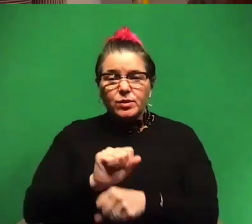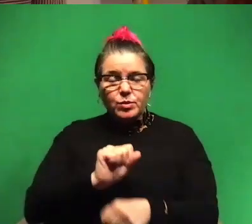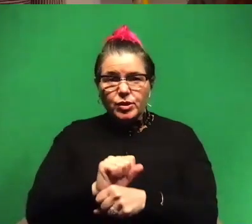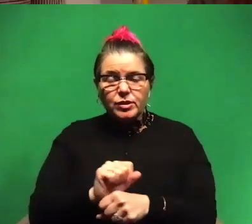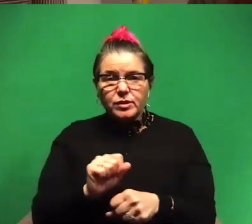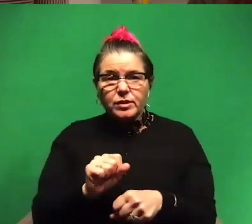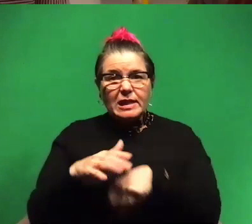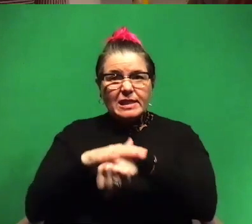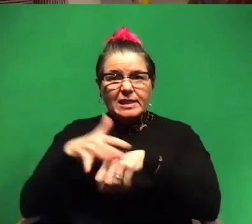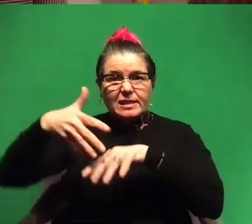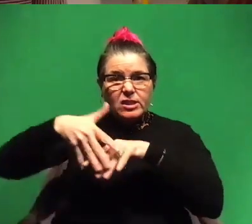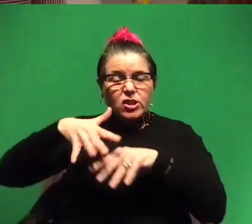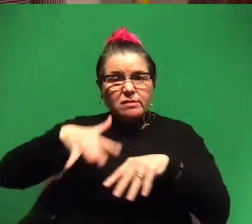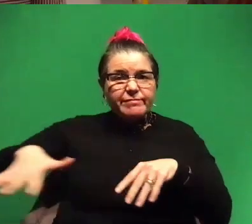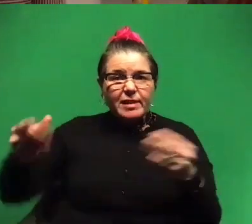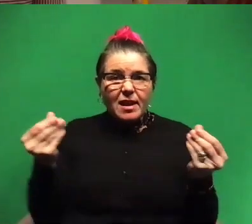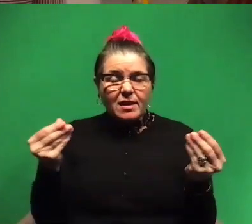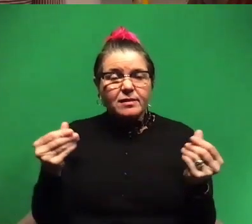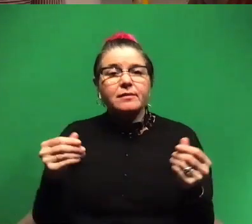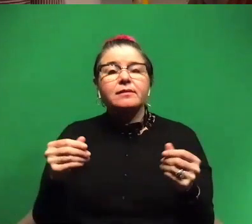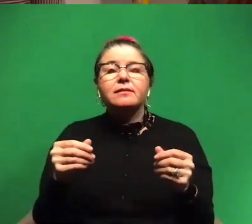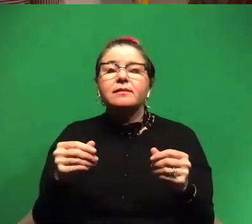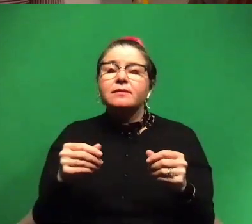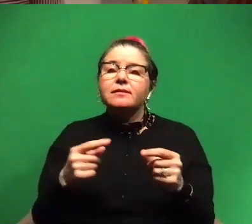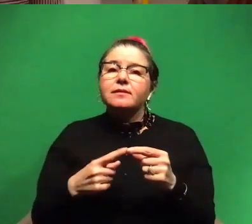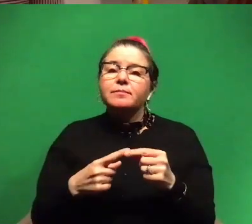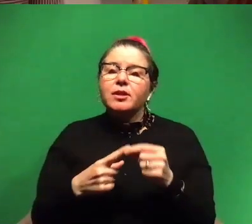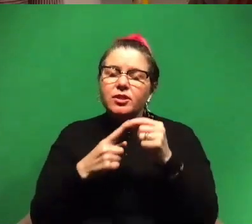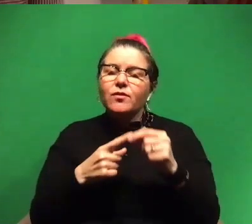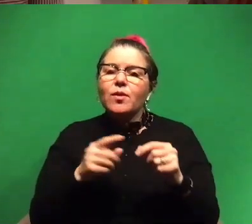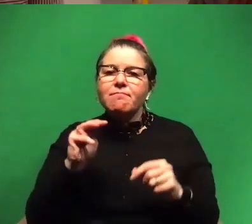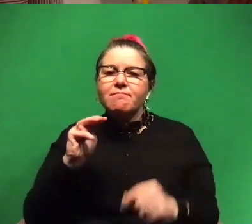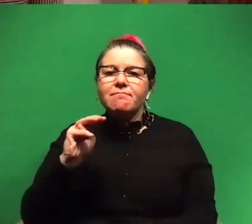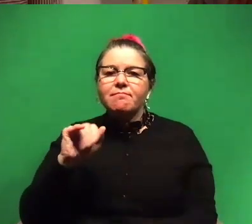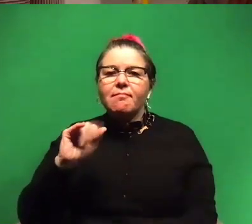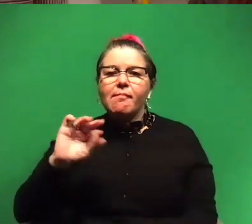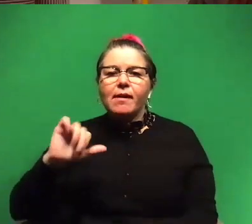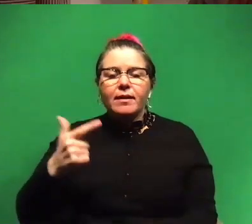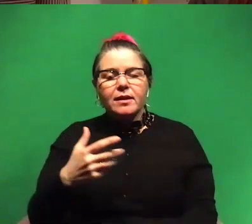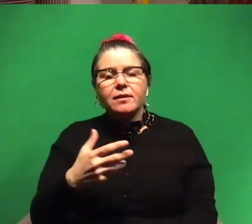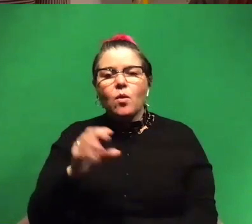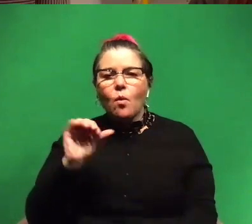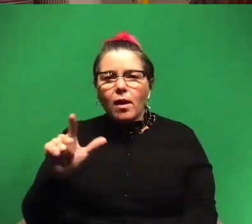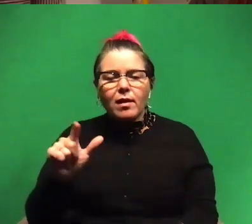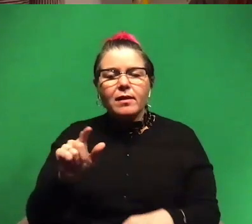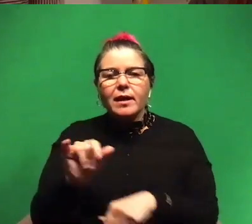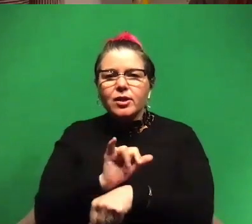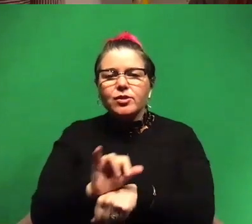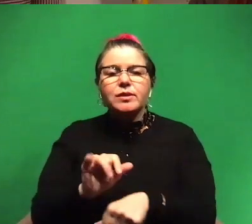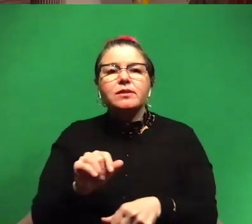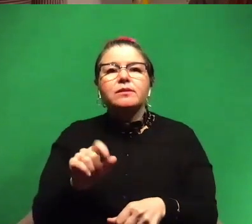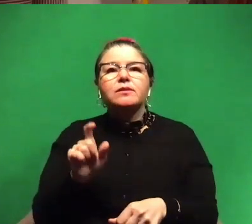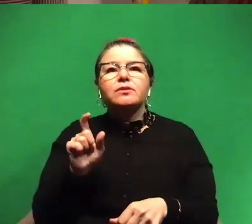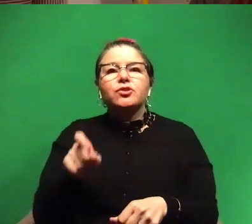on Indigenous territories. And so especially for extractive industries like mining and oil, that should be